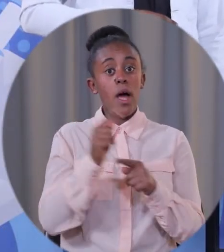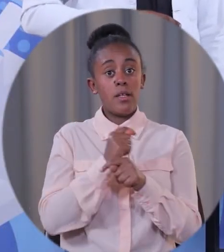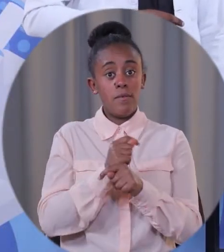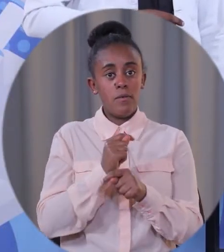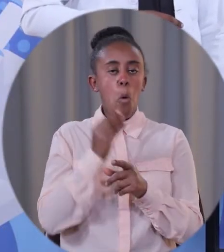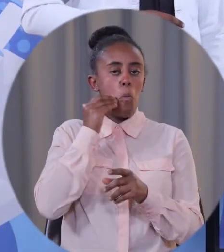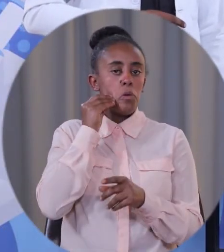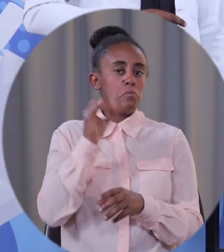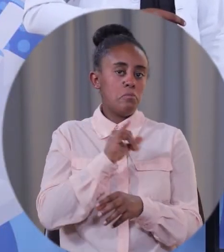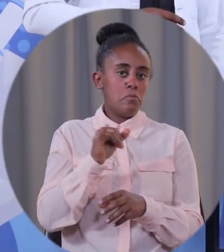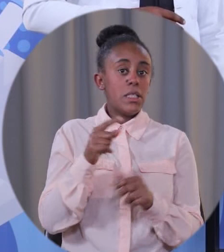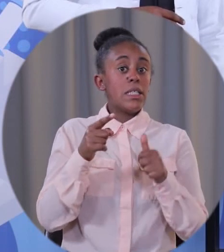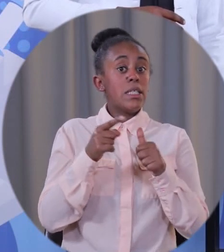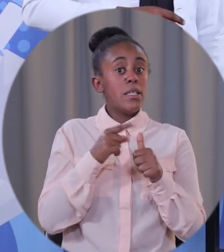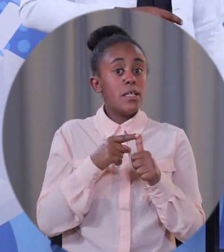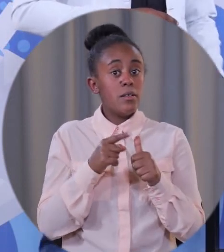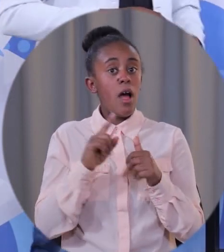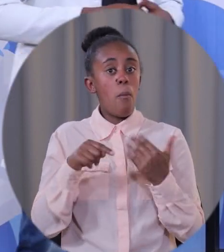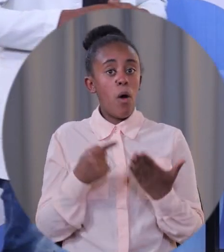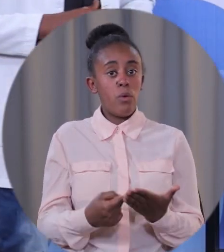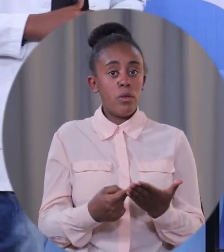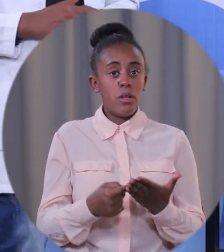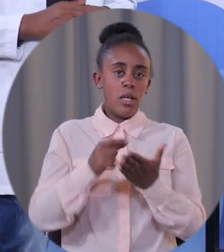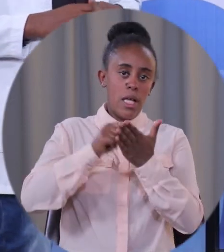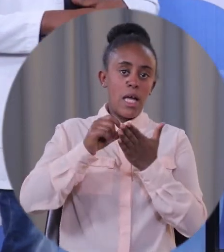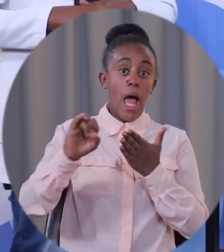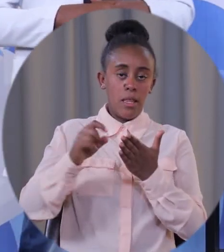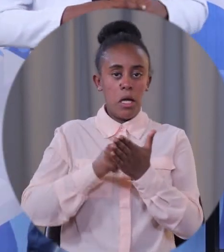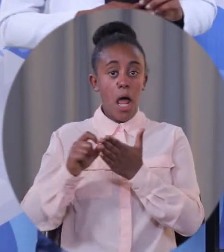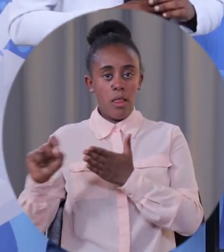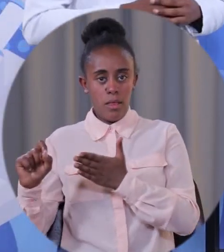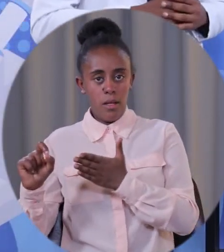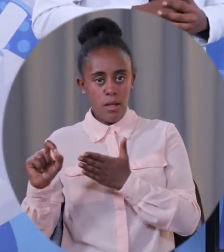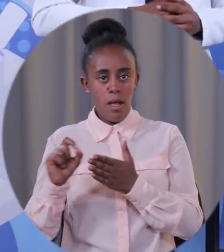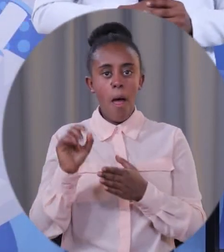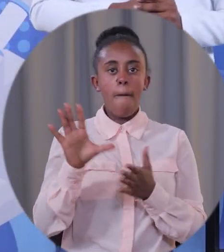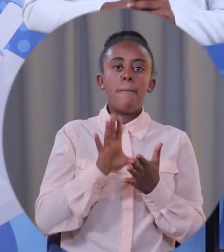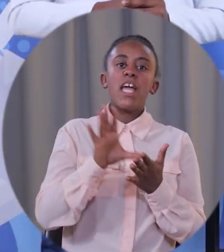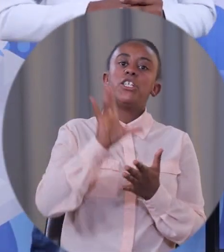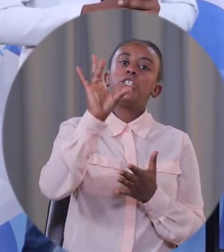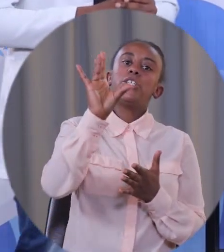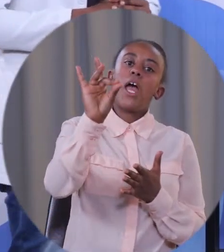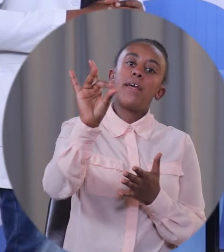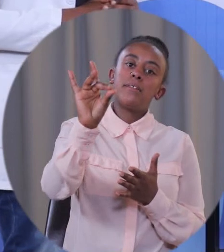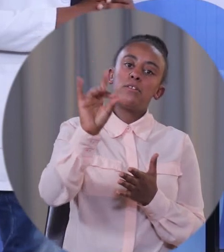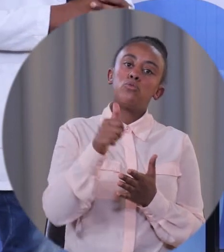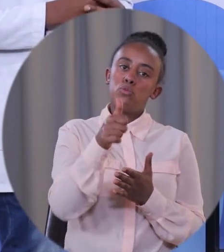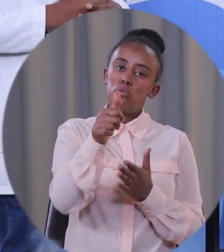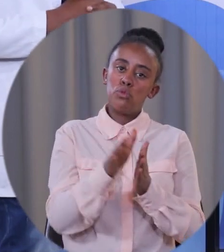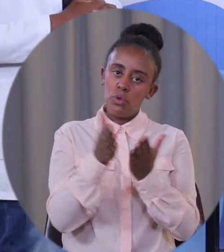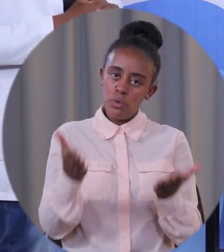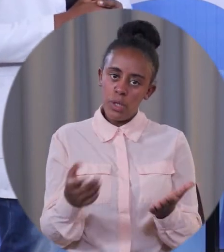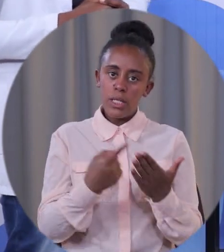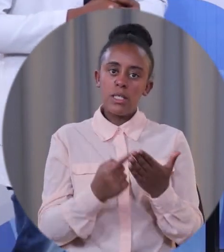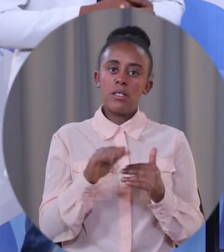as a homework. The first one is about writing conventions. It is page 8 on your textbook, and it